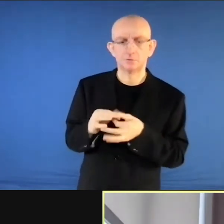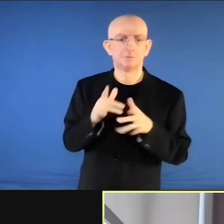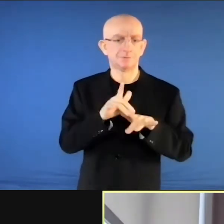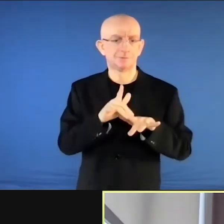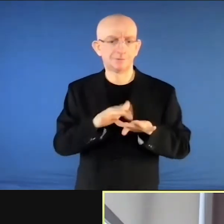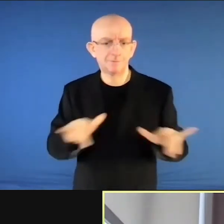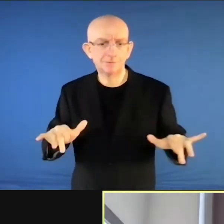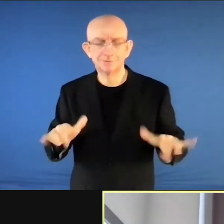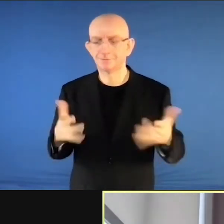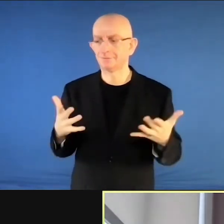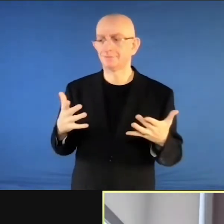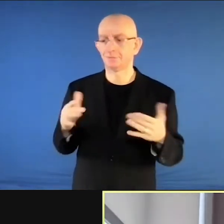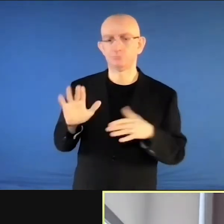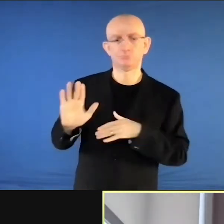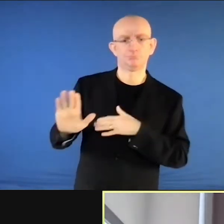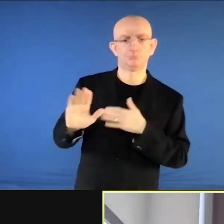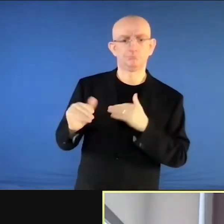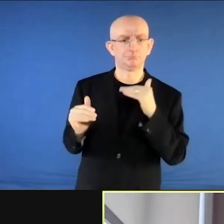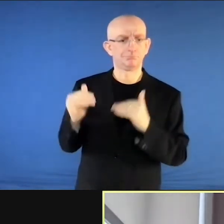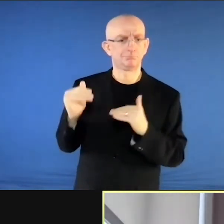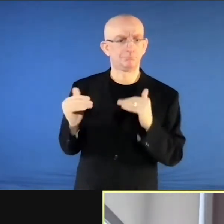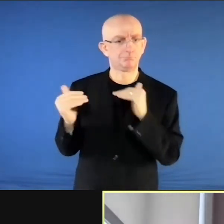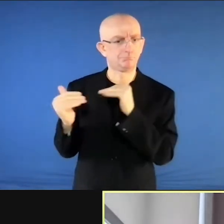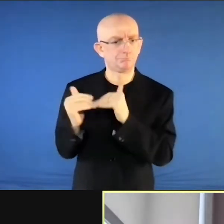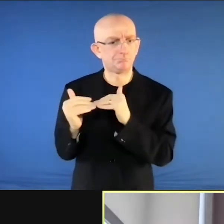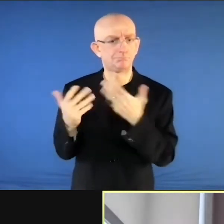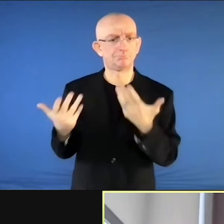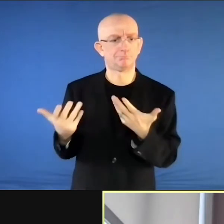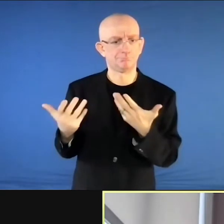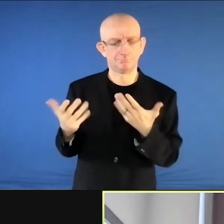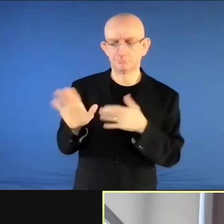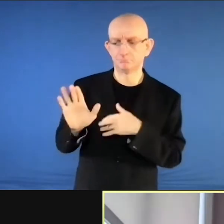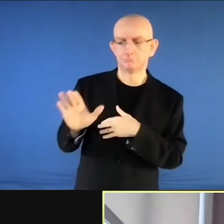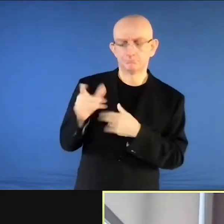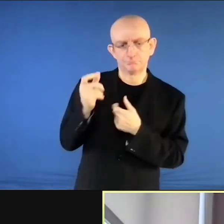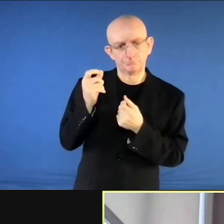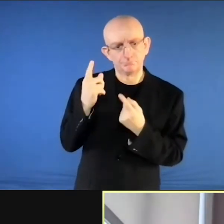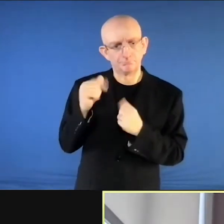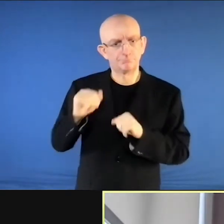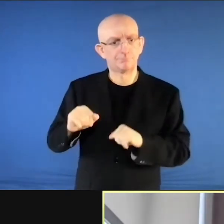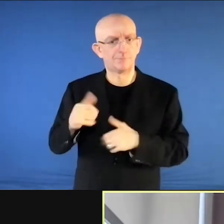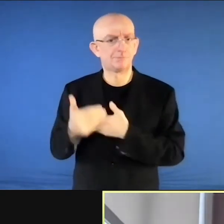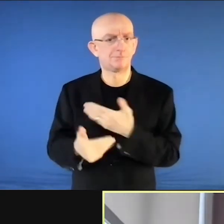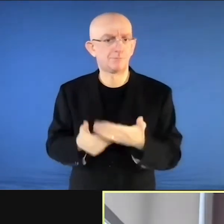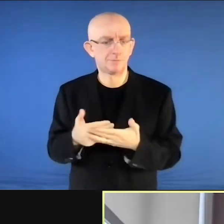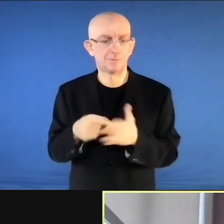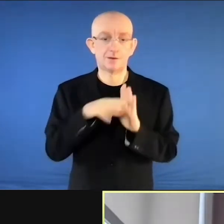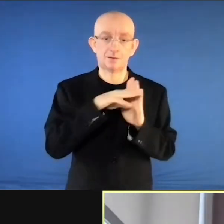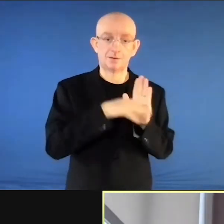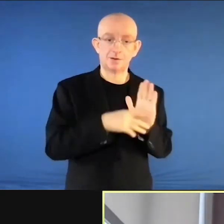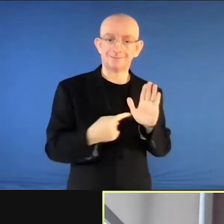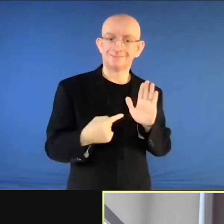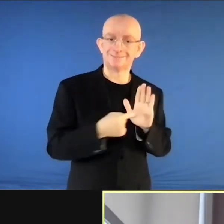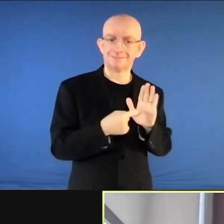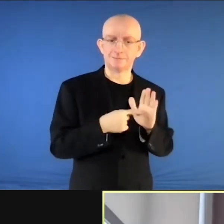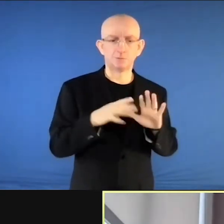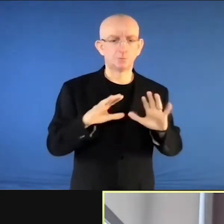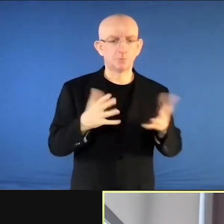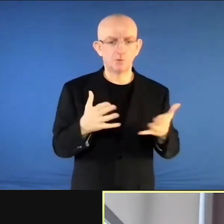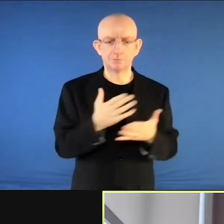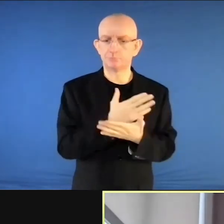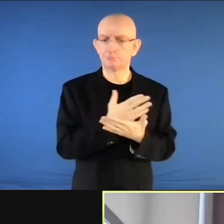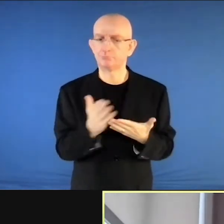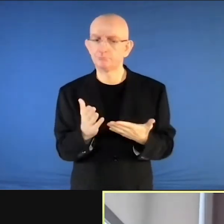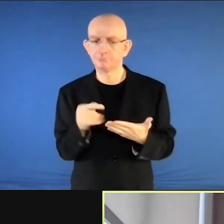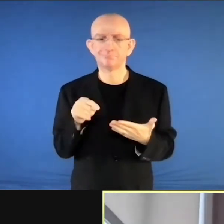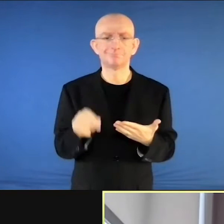rules of voluntary informed consent, confidentiality, privacy, do no harm principle. Briefly, just to